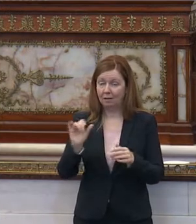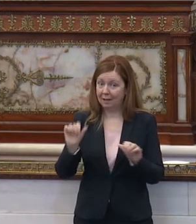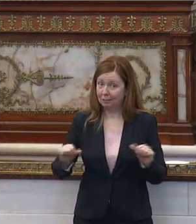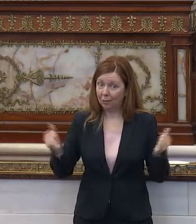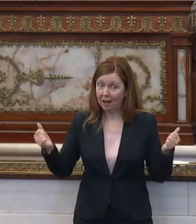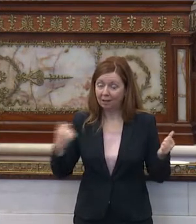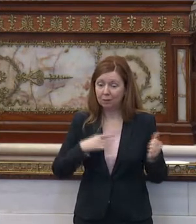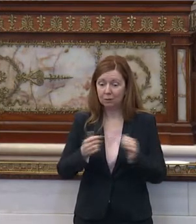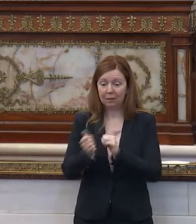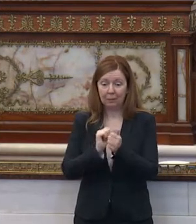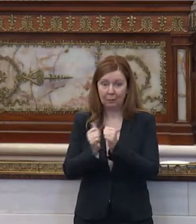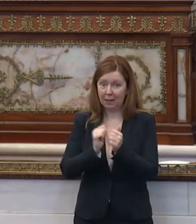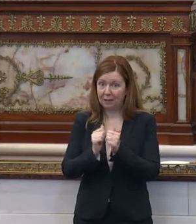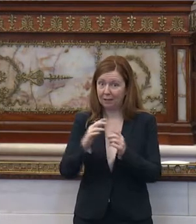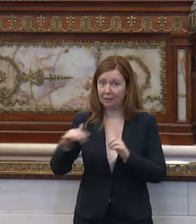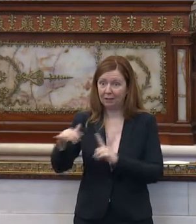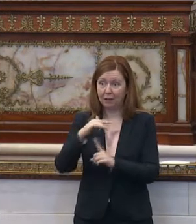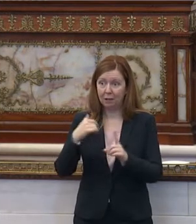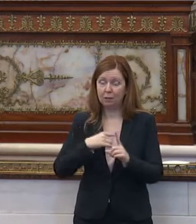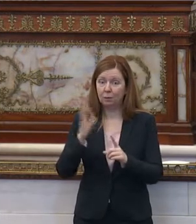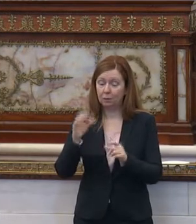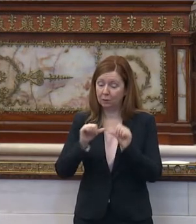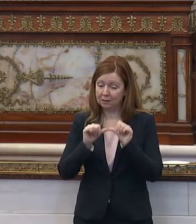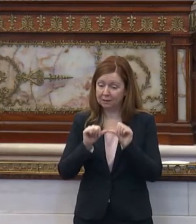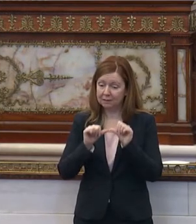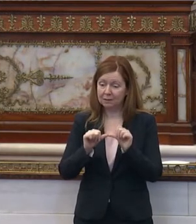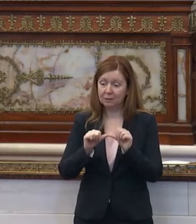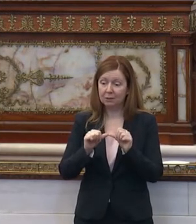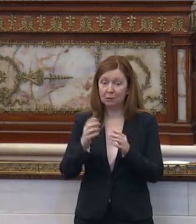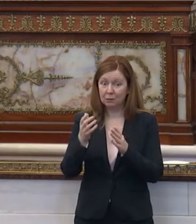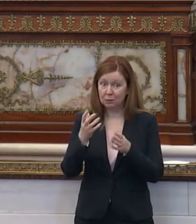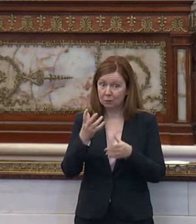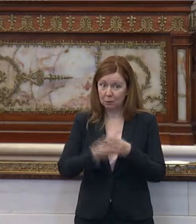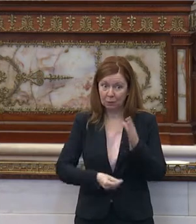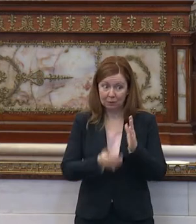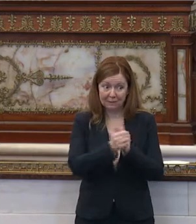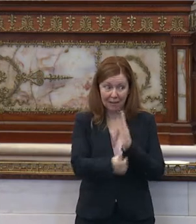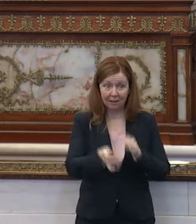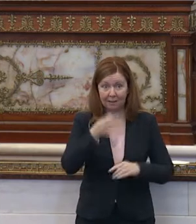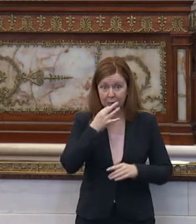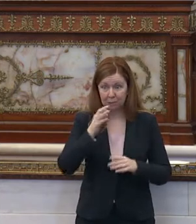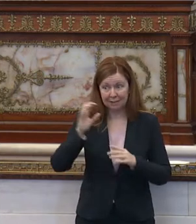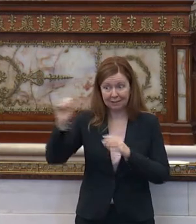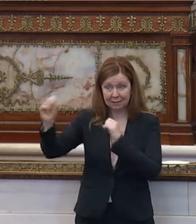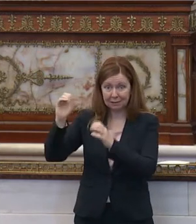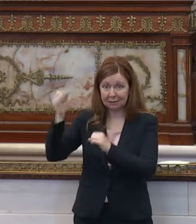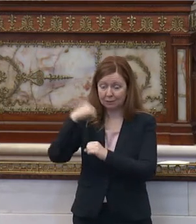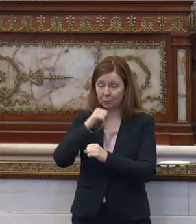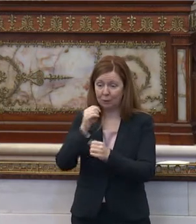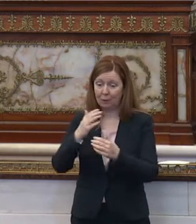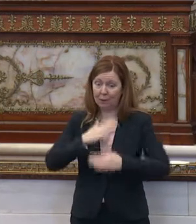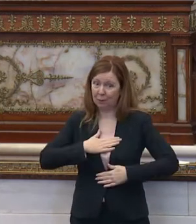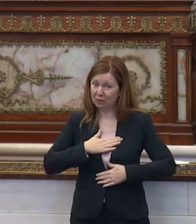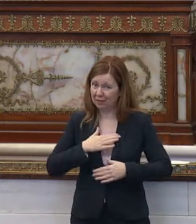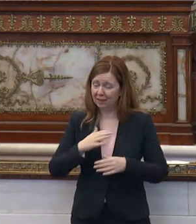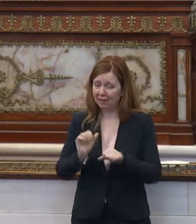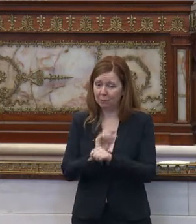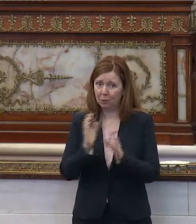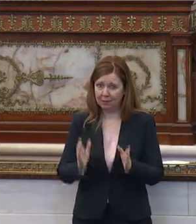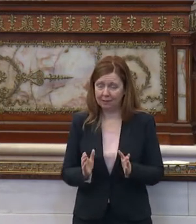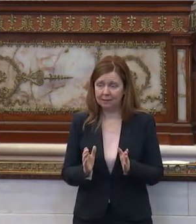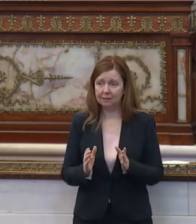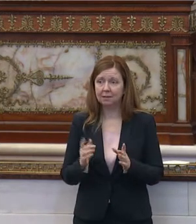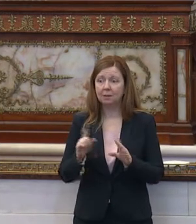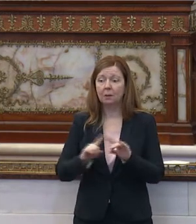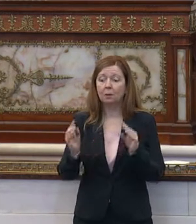everybody else, we're in a competitive environment, and we will continue to lose talent and expertise if we don't appreciate the employees.